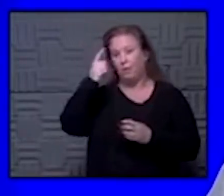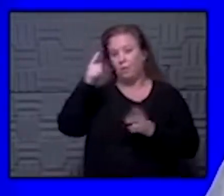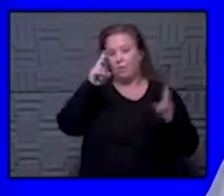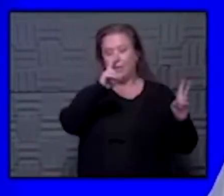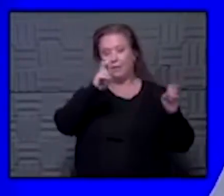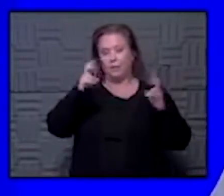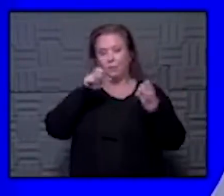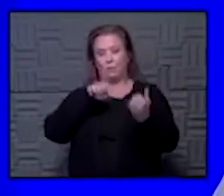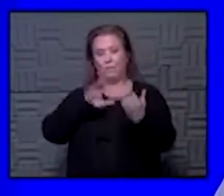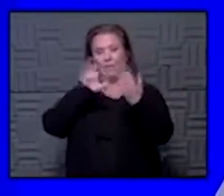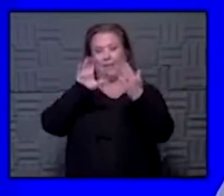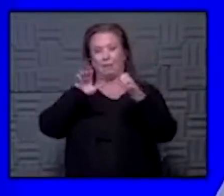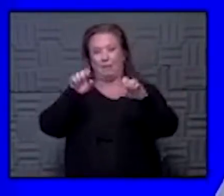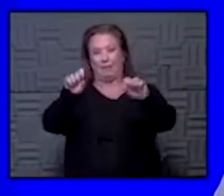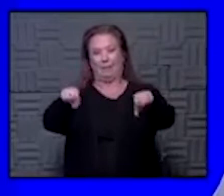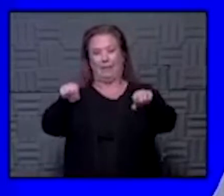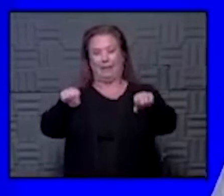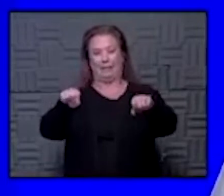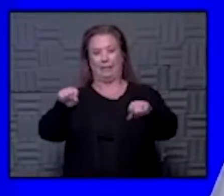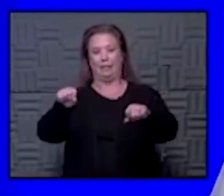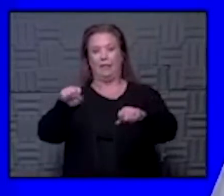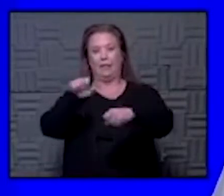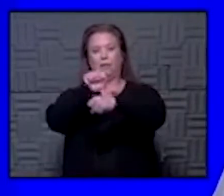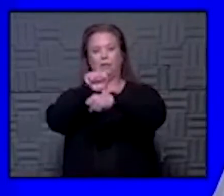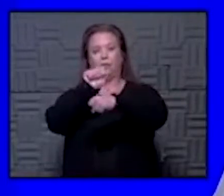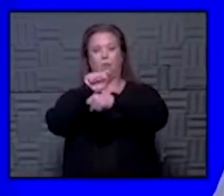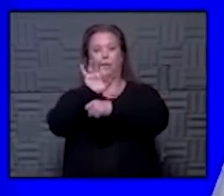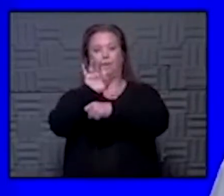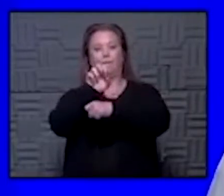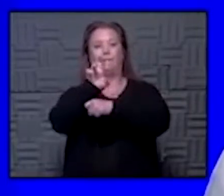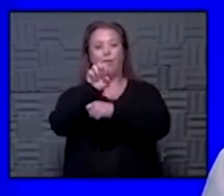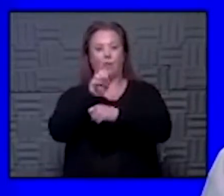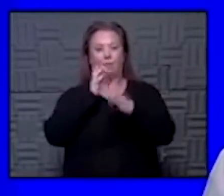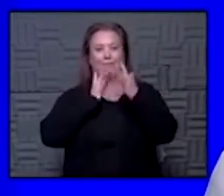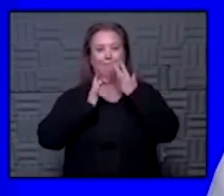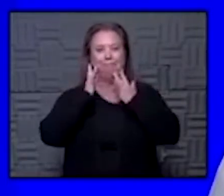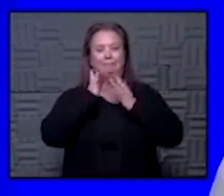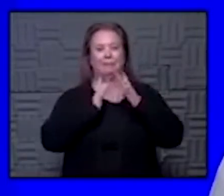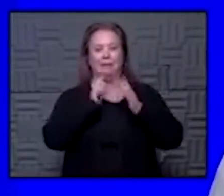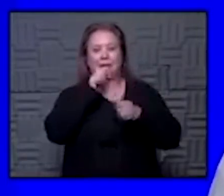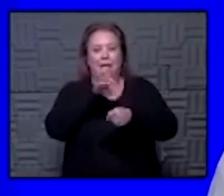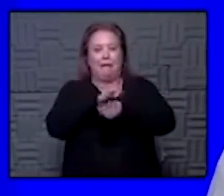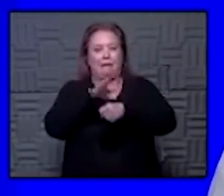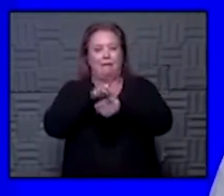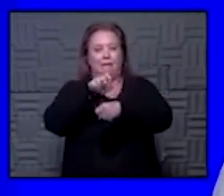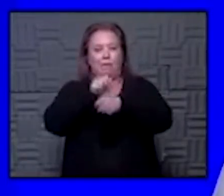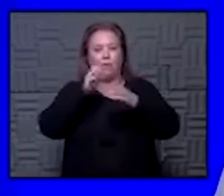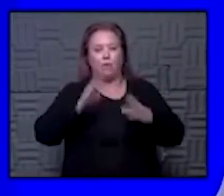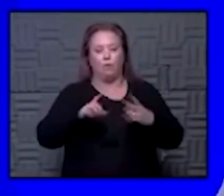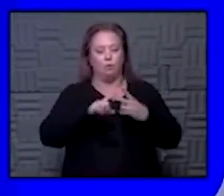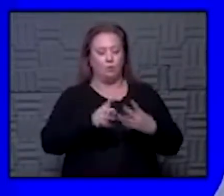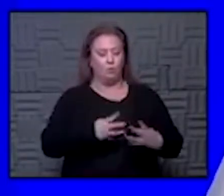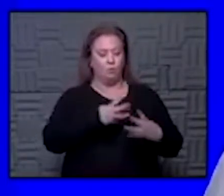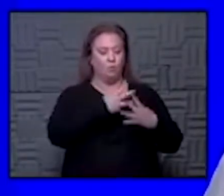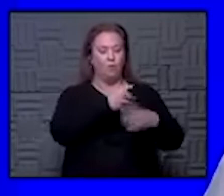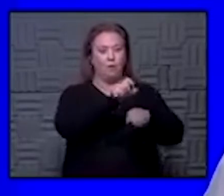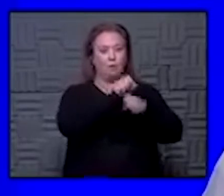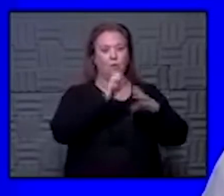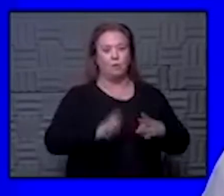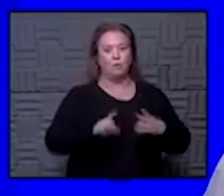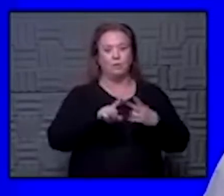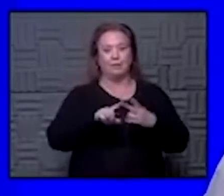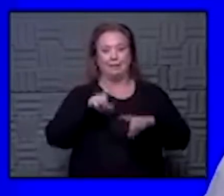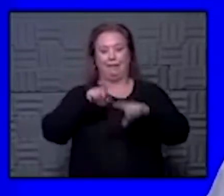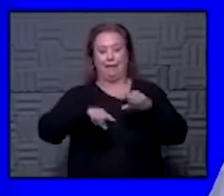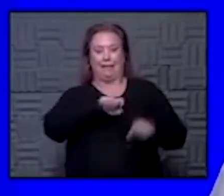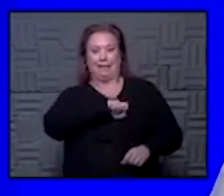that we're running into with capacity, Sean, is workforce shortages. Either just not enough workers, quarantine or illness, not able to